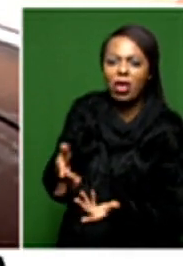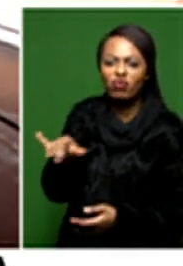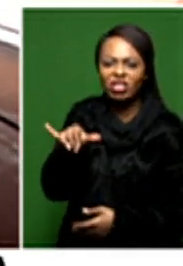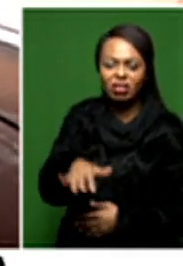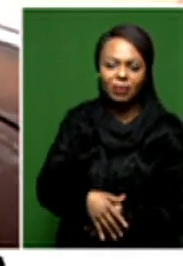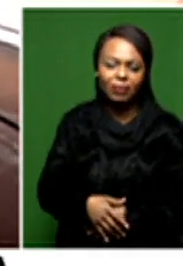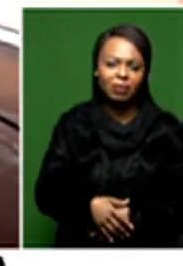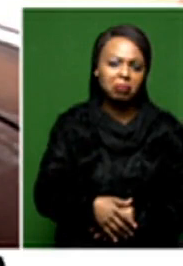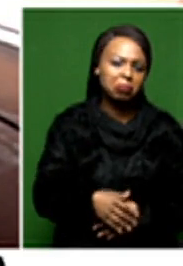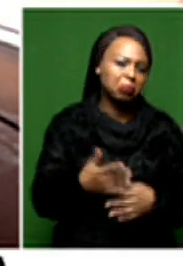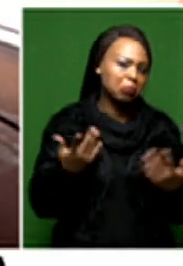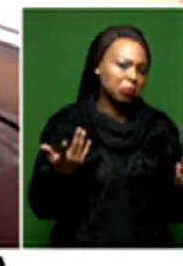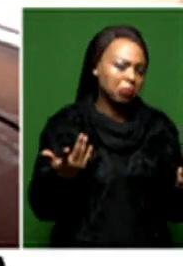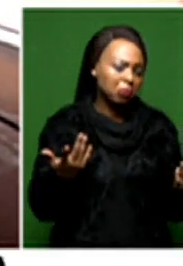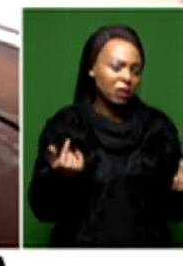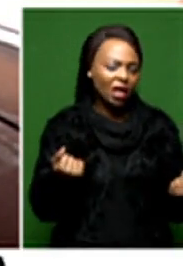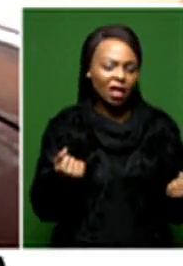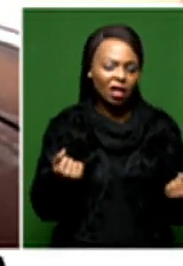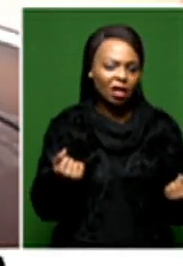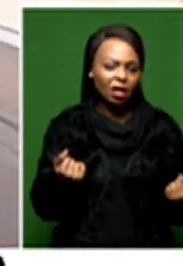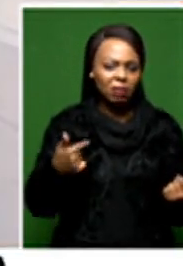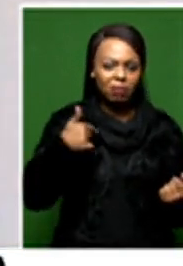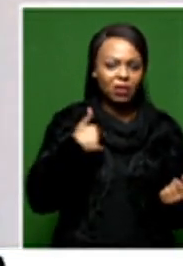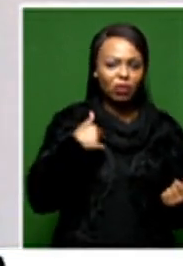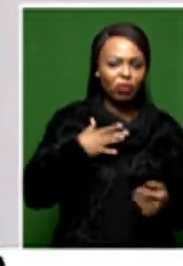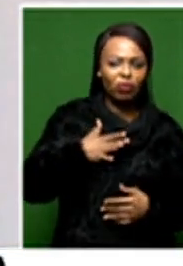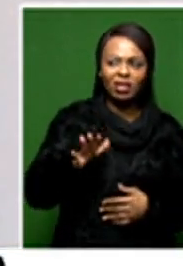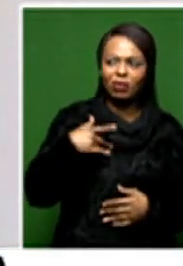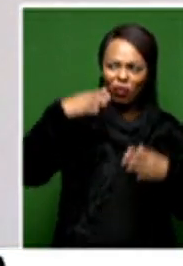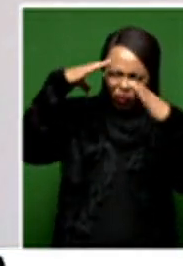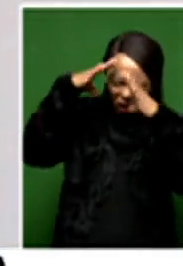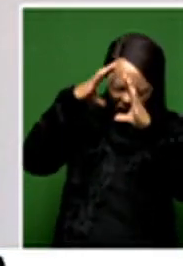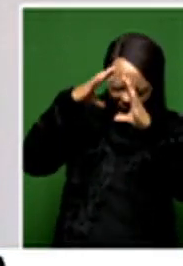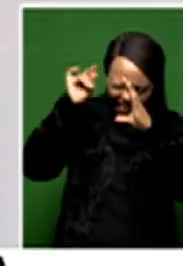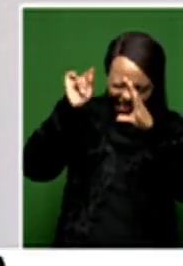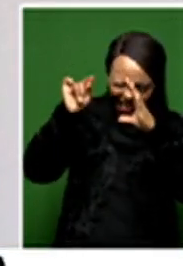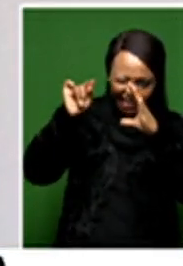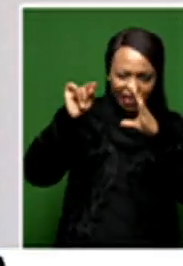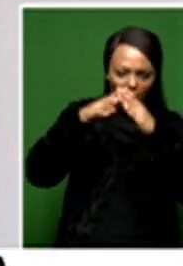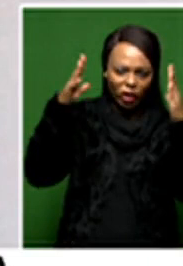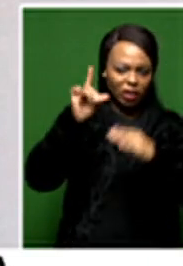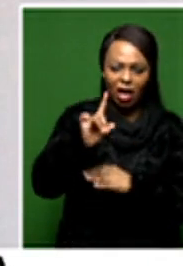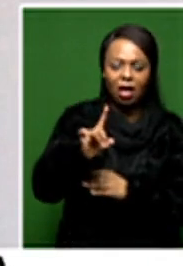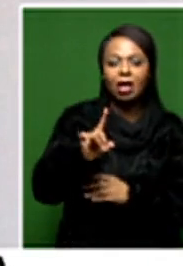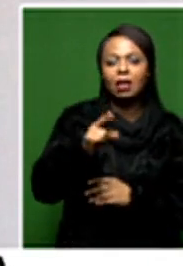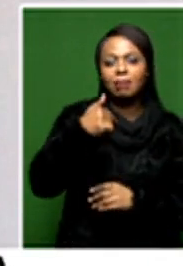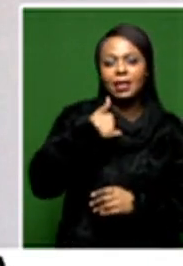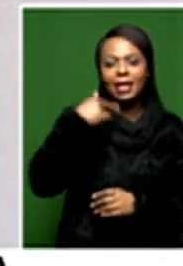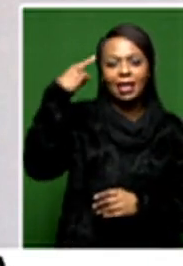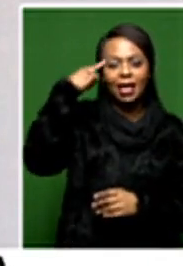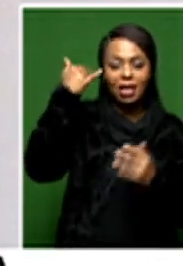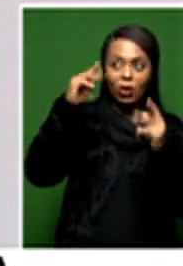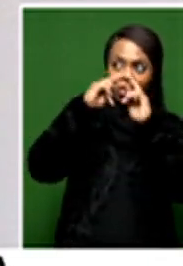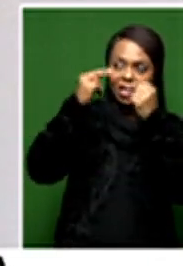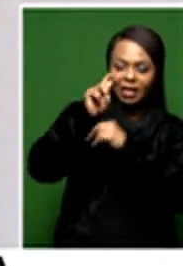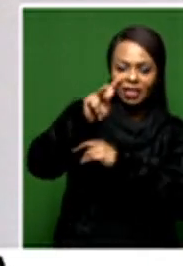No, I don't think that's not the direction that I think we should go into. So let me say it on national TV,